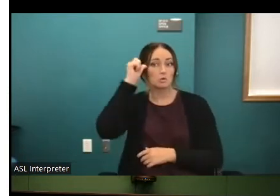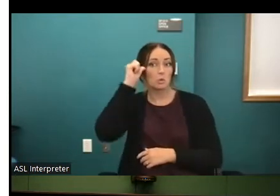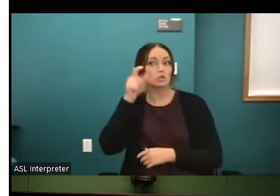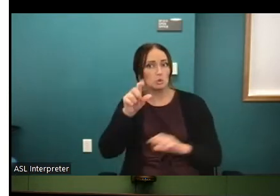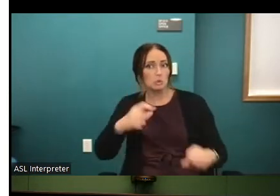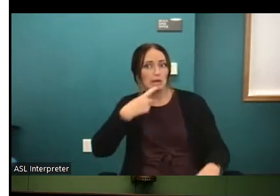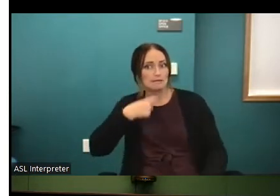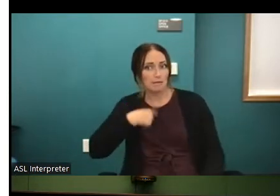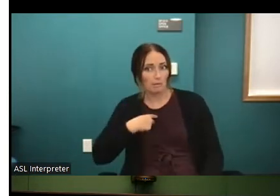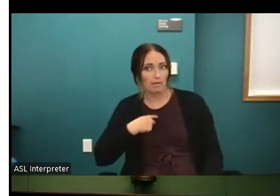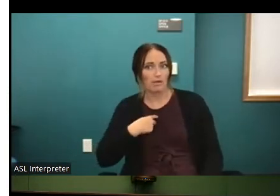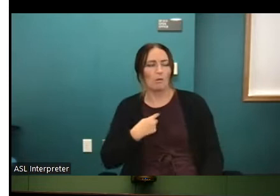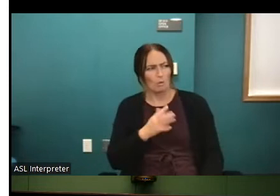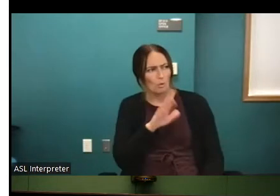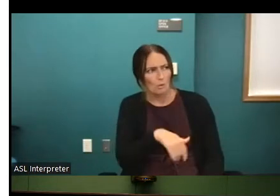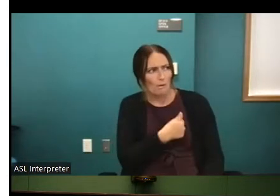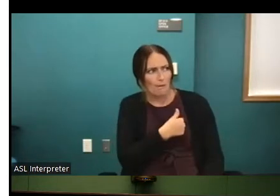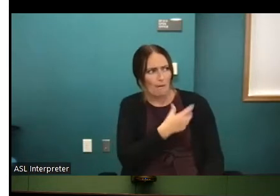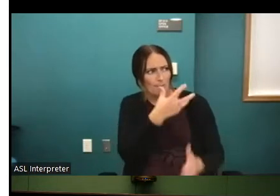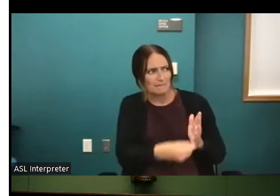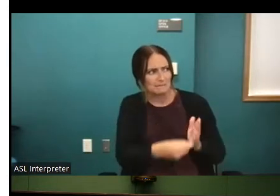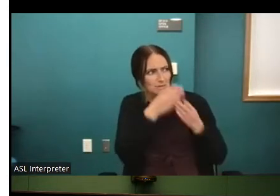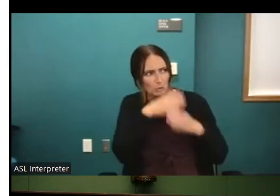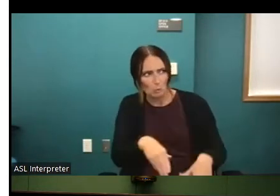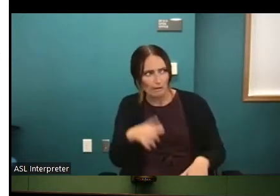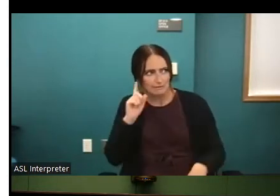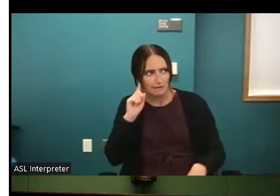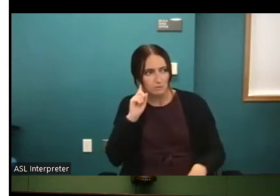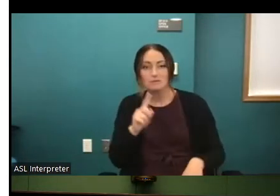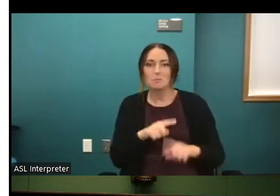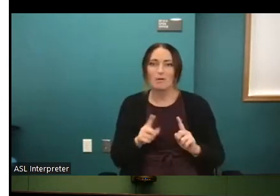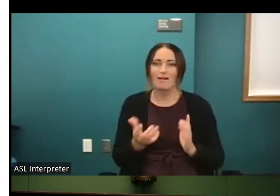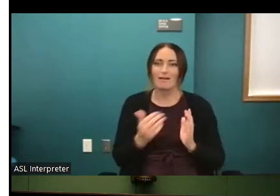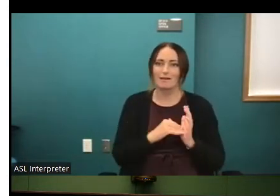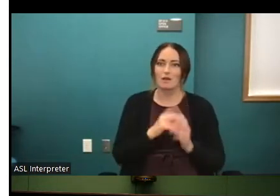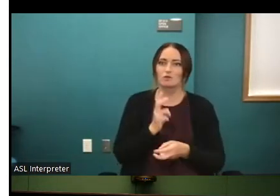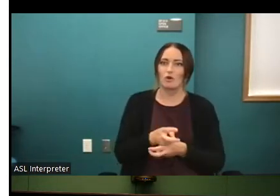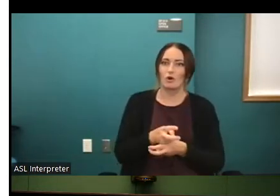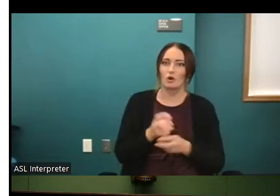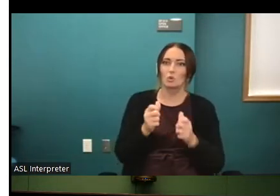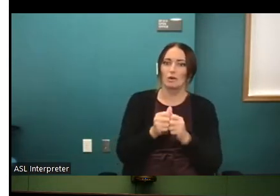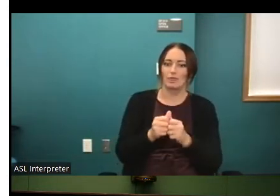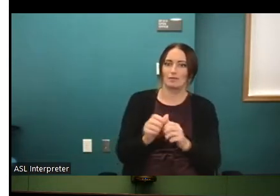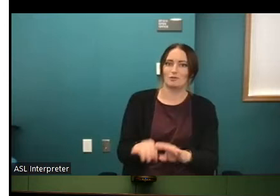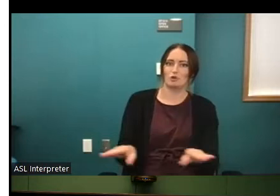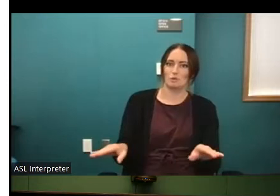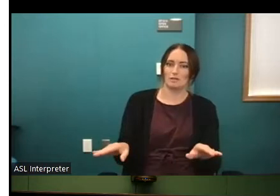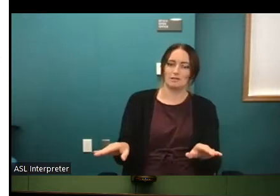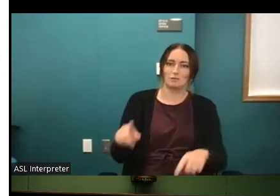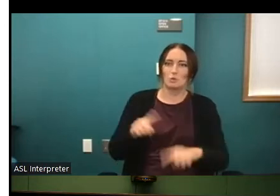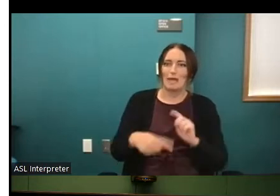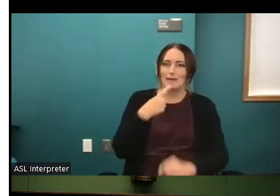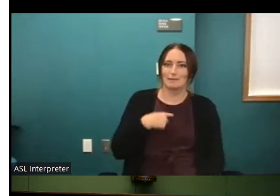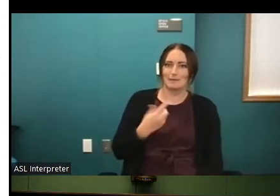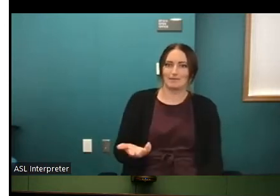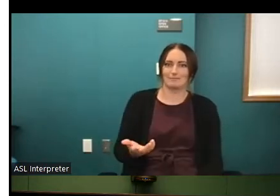I'm missing quiet sounds or whatever, but that again gets really hard when you have a little kid who can't tell me those